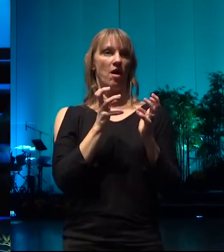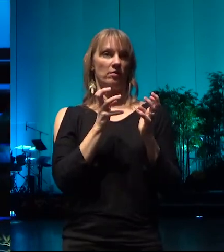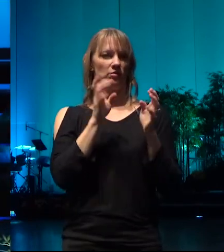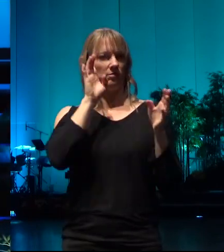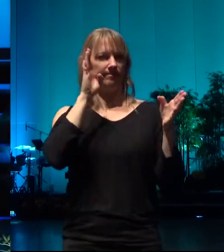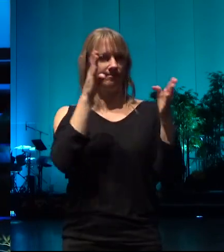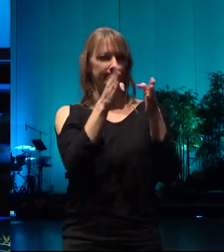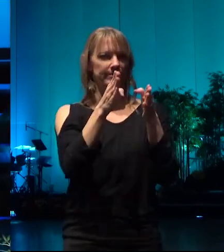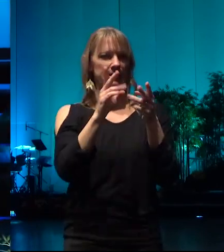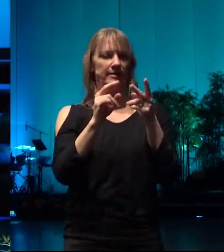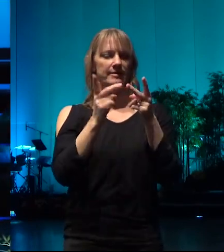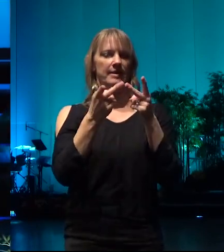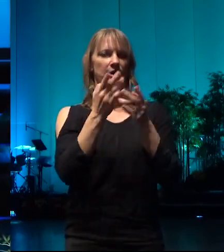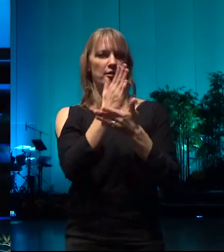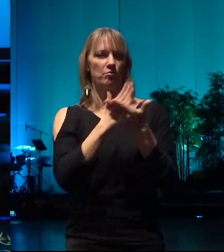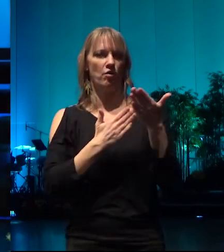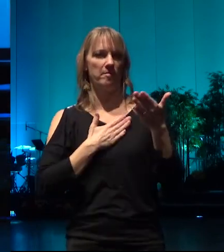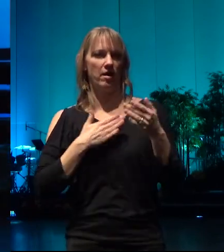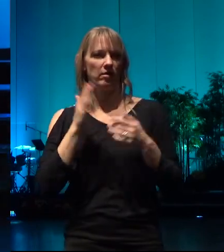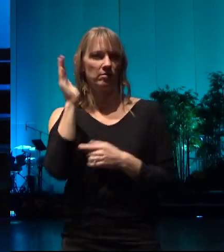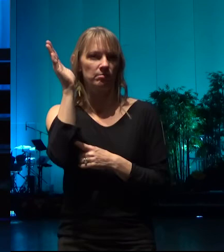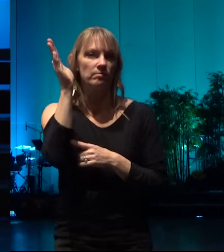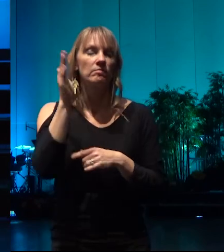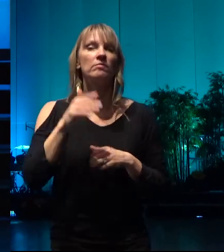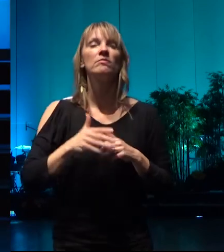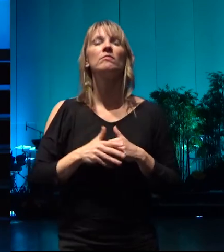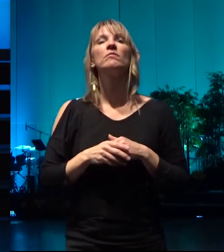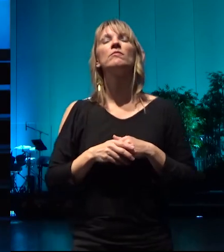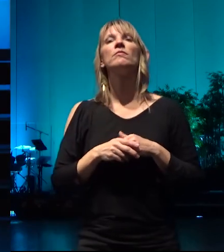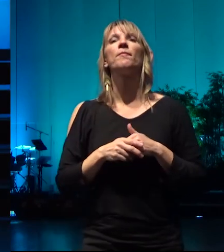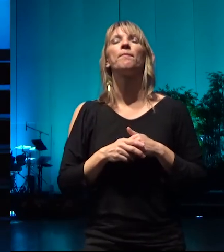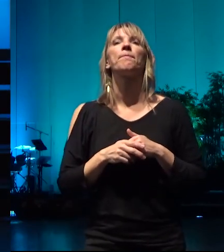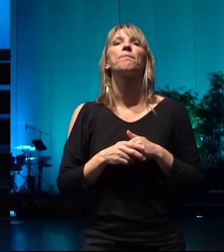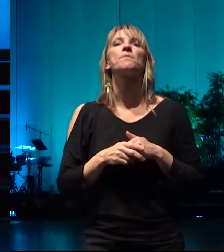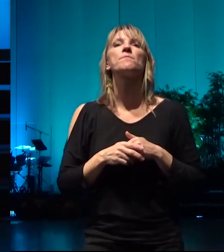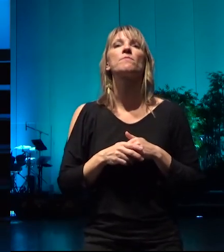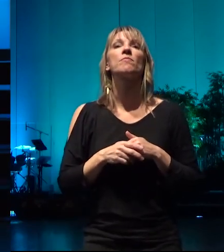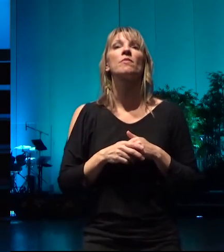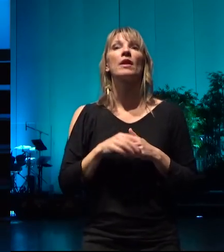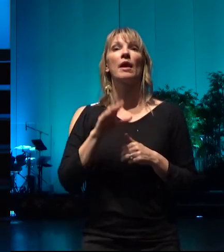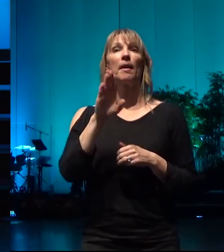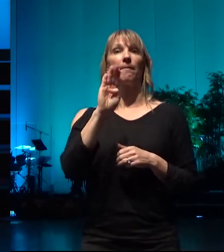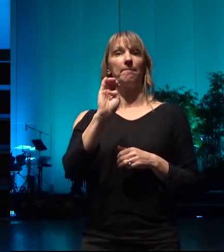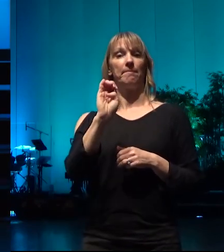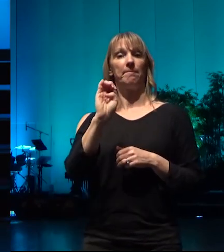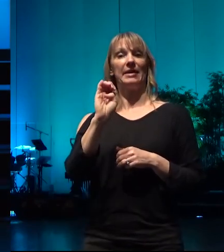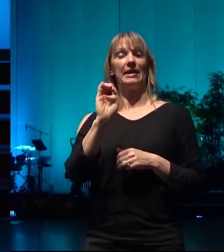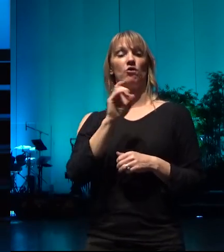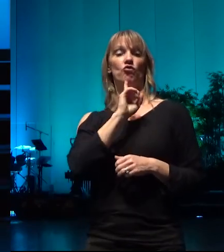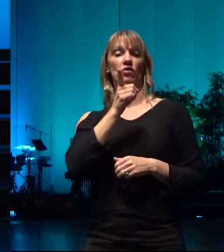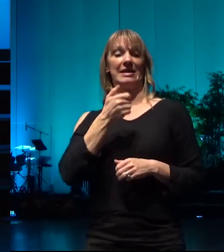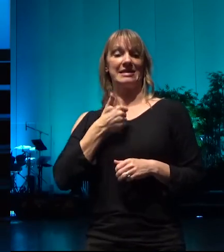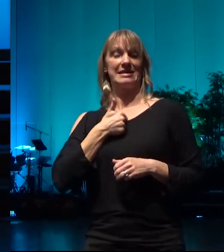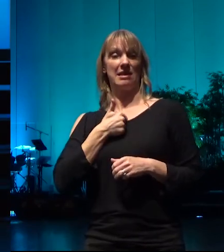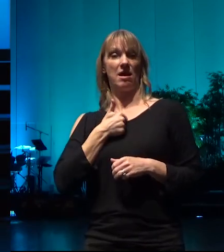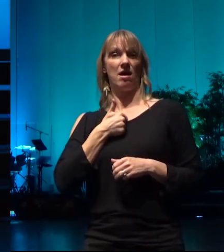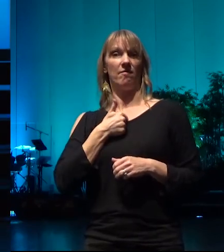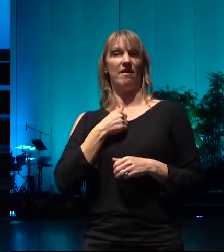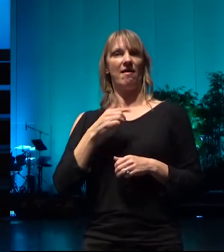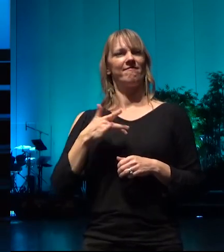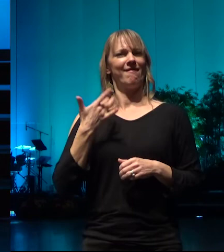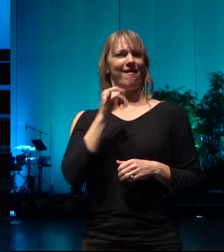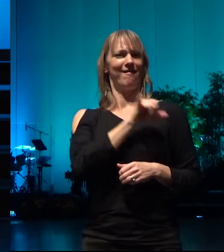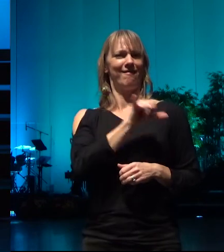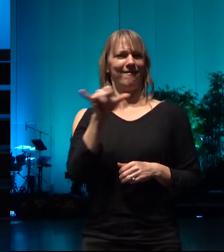I want to lean into here in the second part of my talk. And that is that in being my real self, sometimes I felt